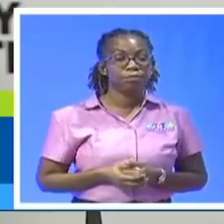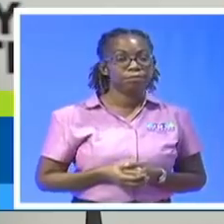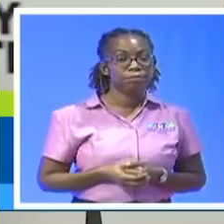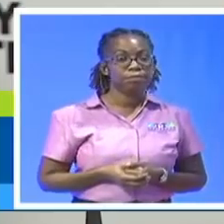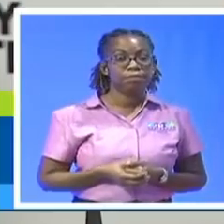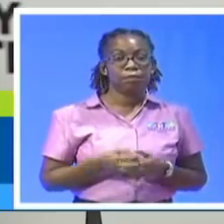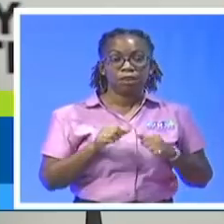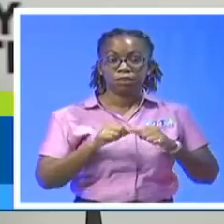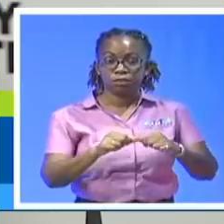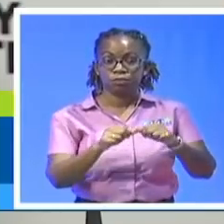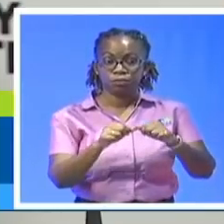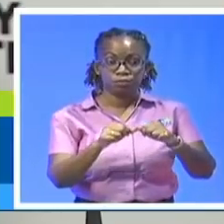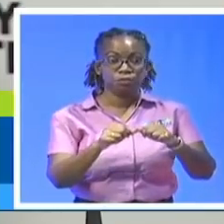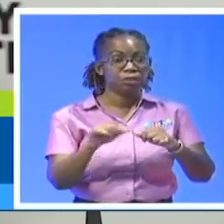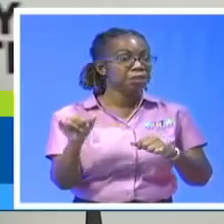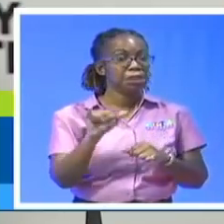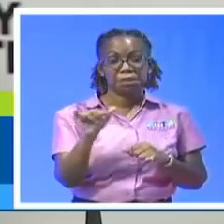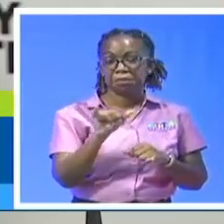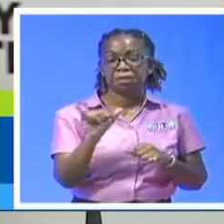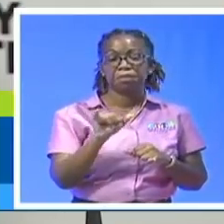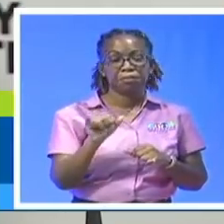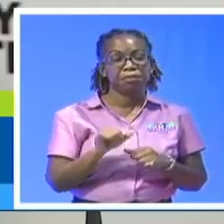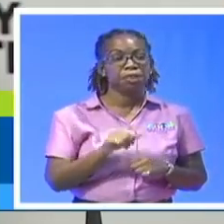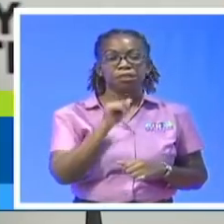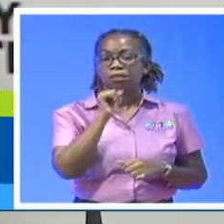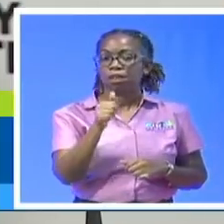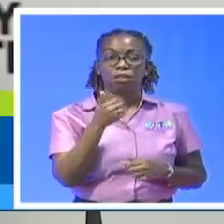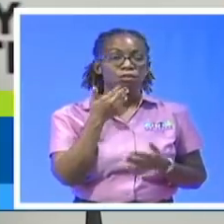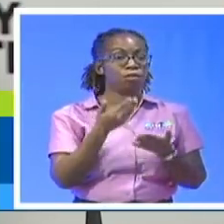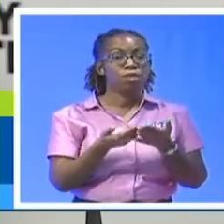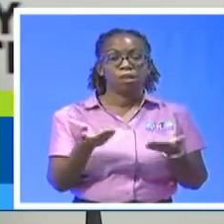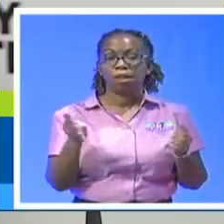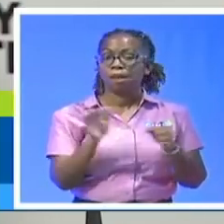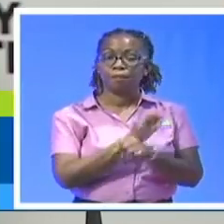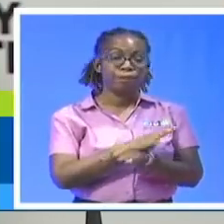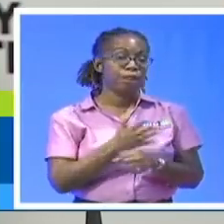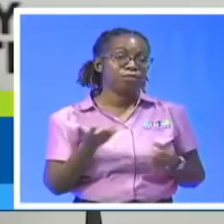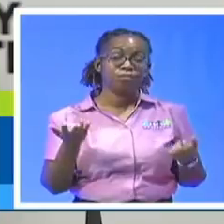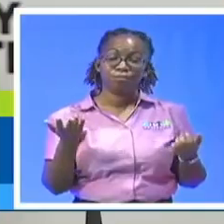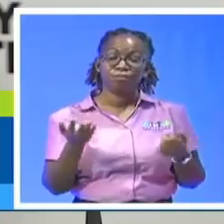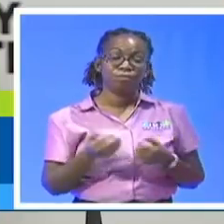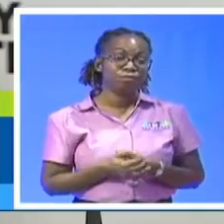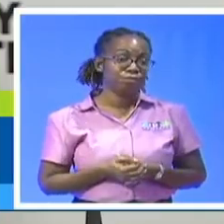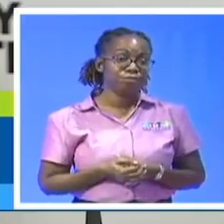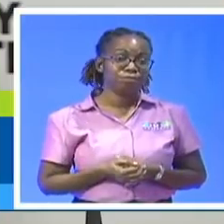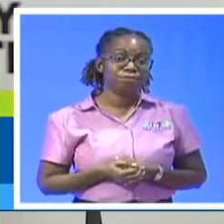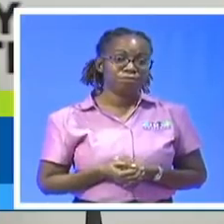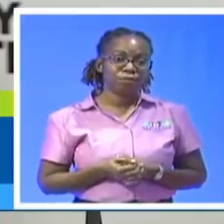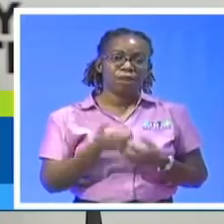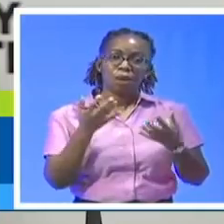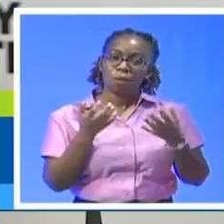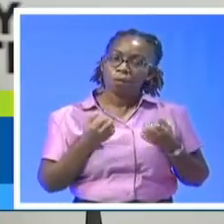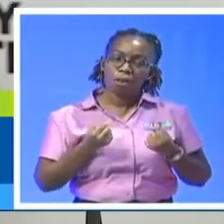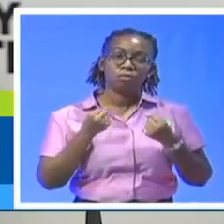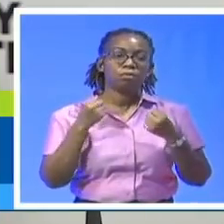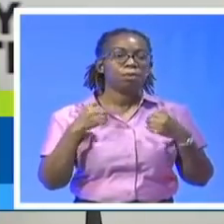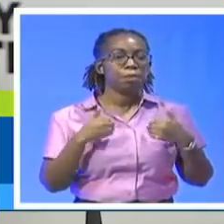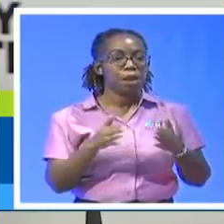to hold. It's not good enough, but it continues to hold. I want to bring the public up to